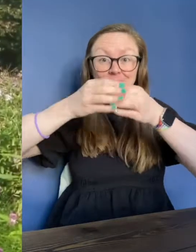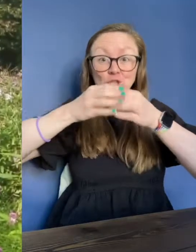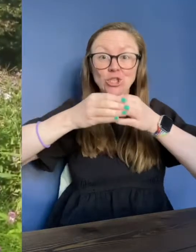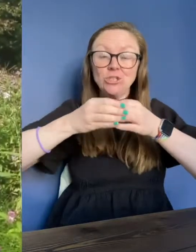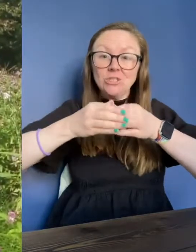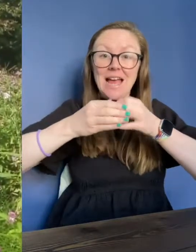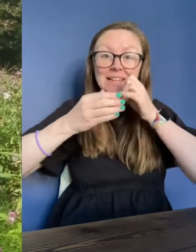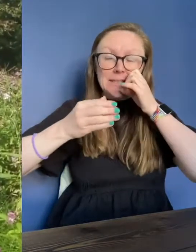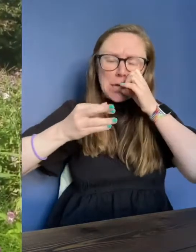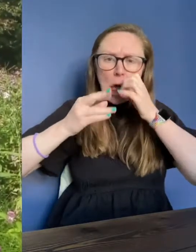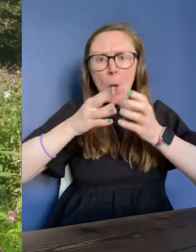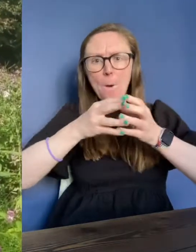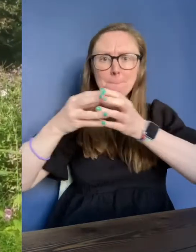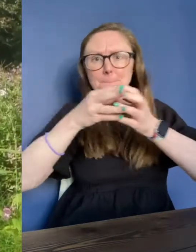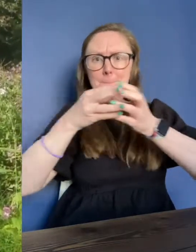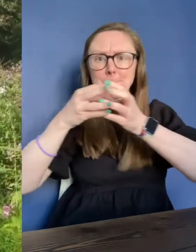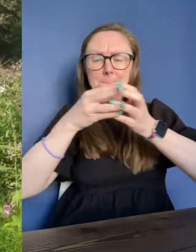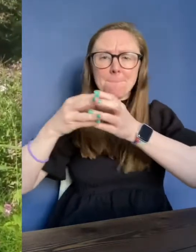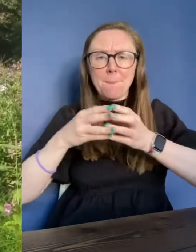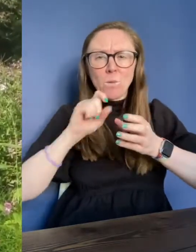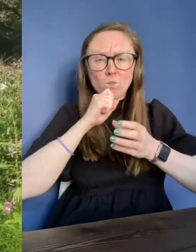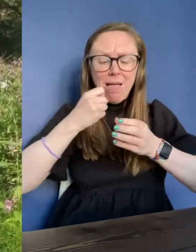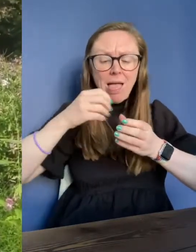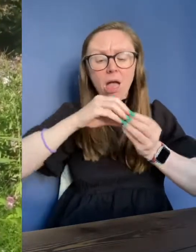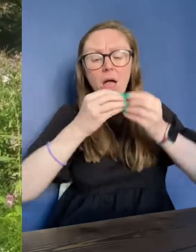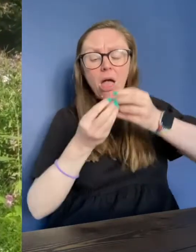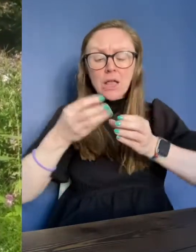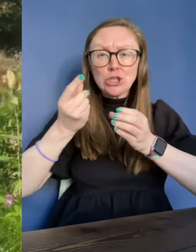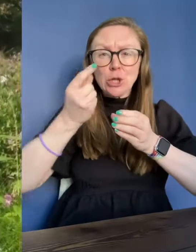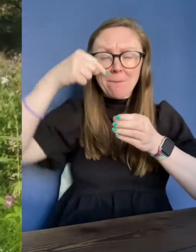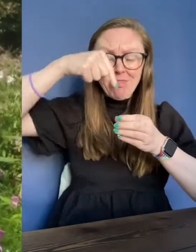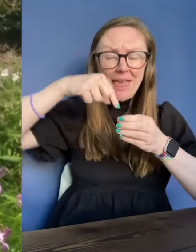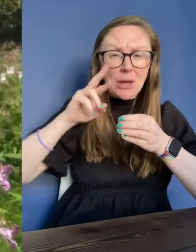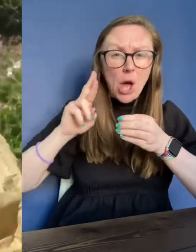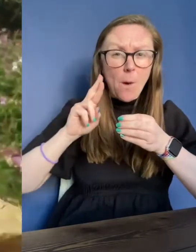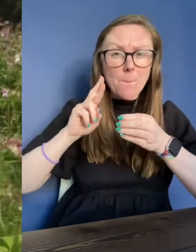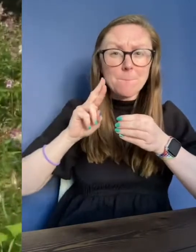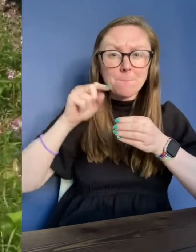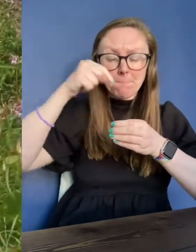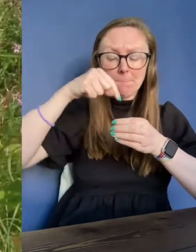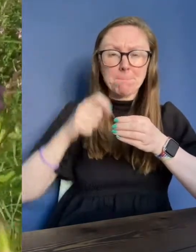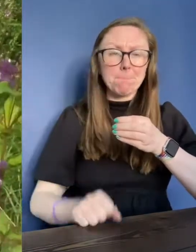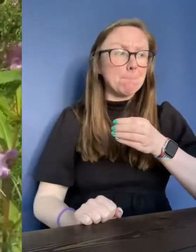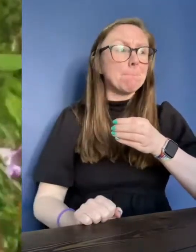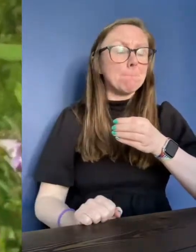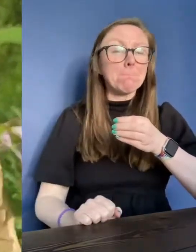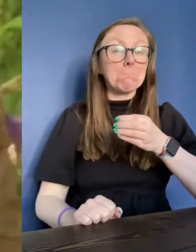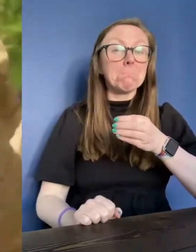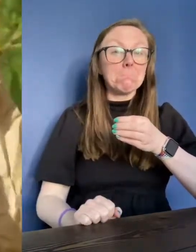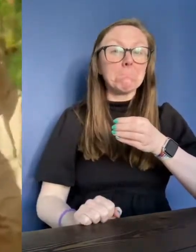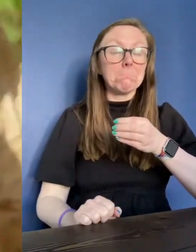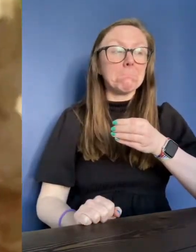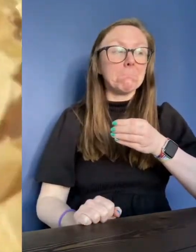shake. Hopefully we're going to get something in there. And then if you look inside this